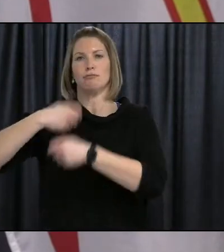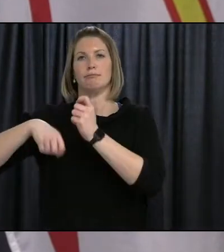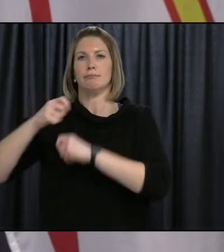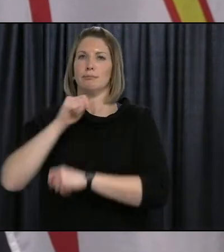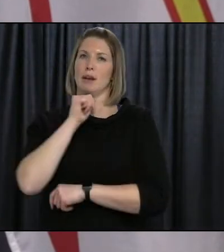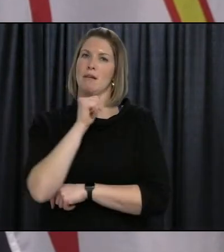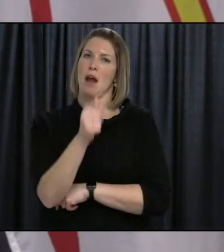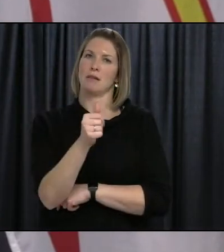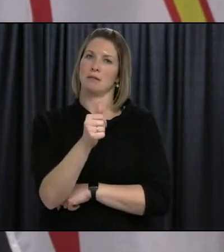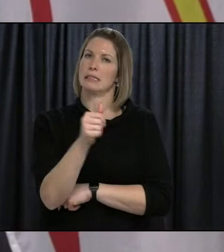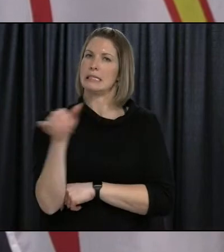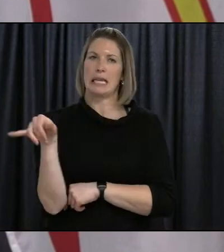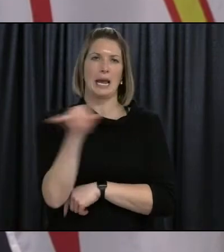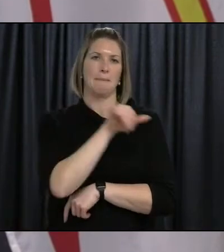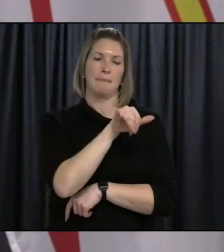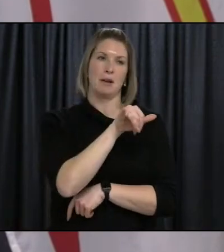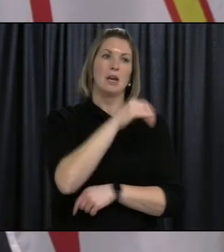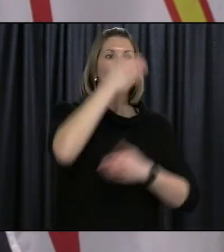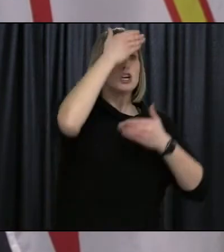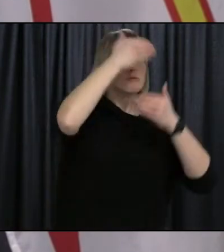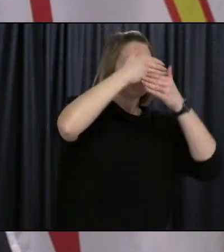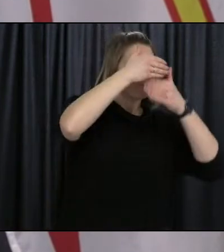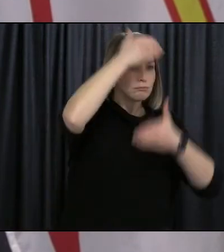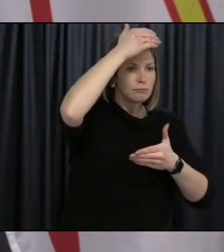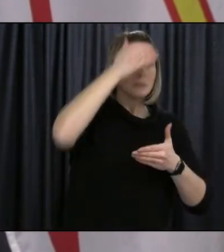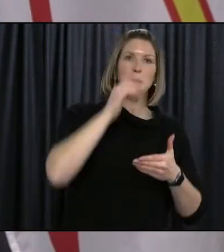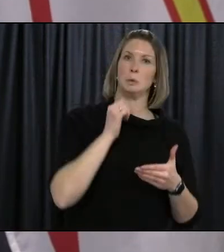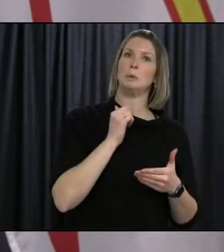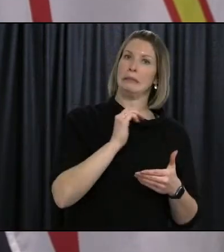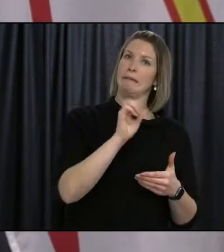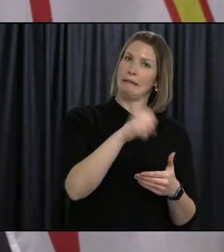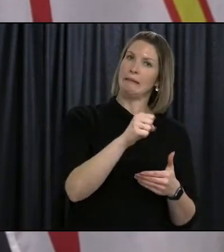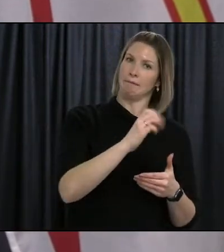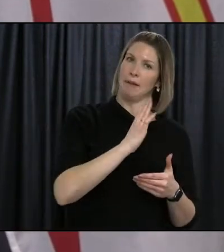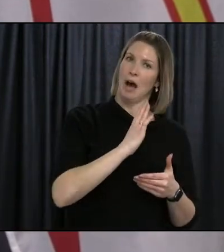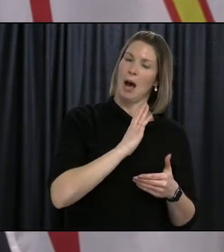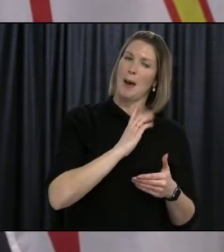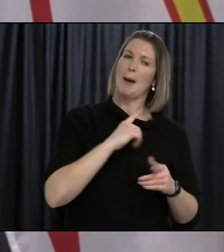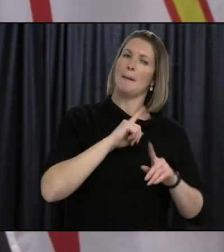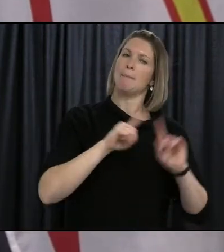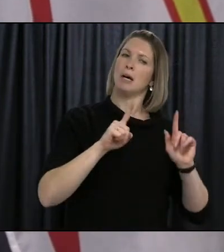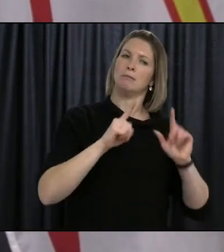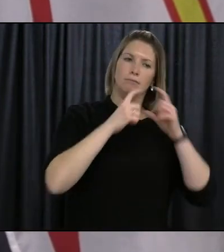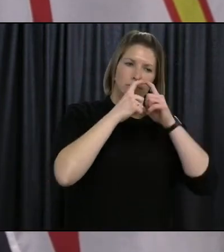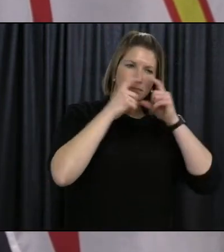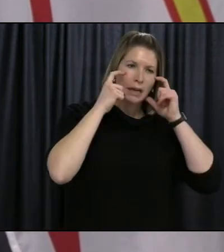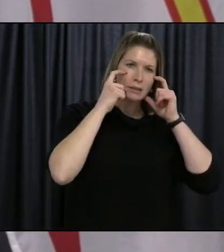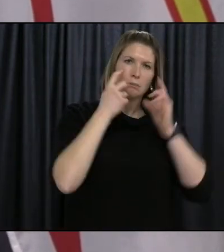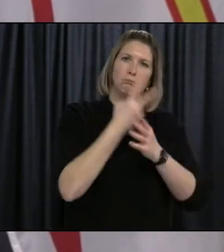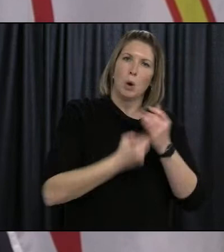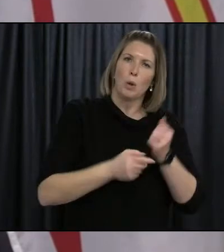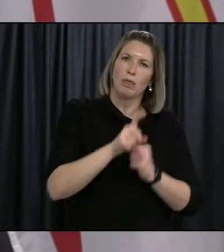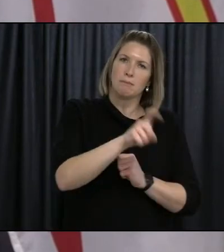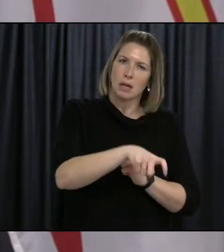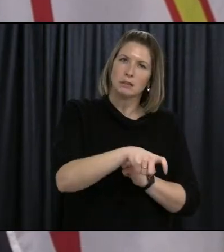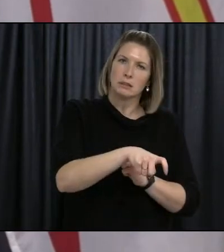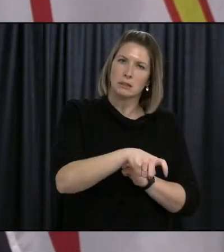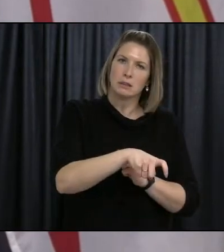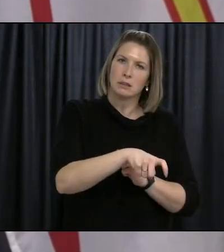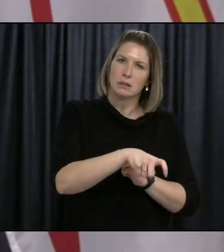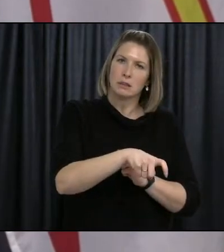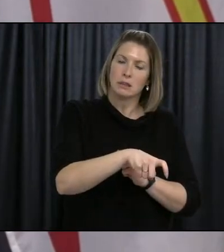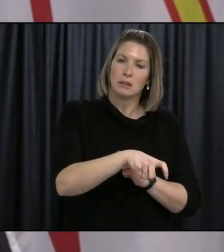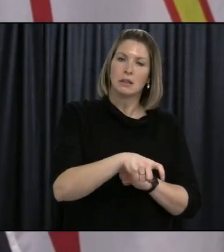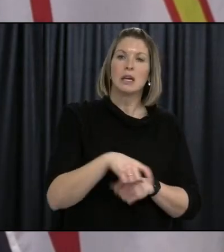wearing masks to reduce risk, but they are not as effective as a mask at reducing droplet spread. Face shields should not be